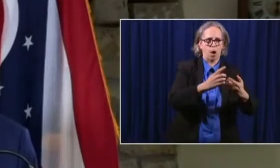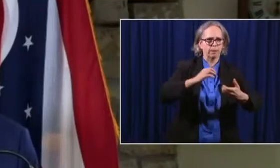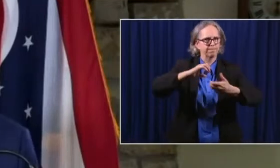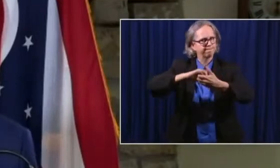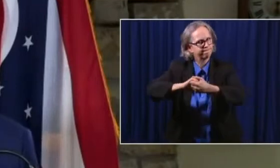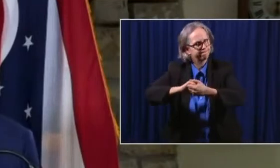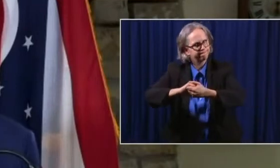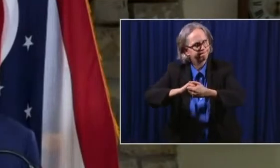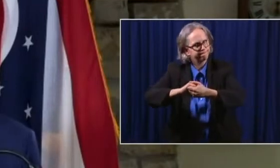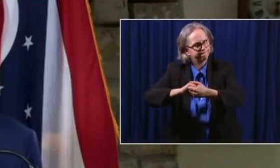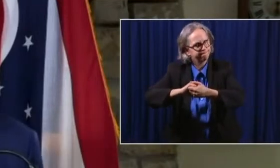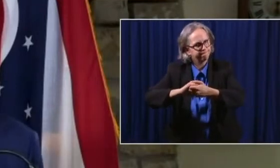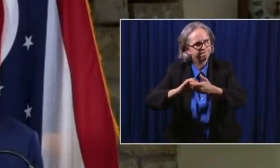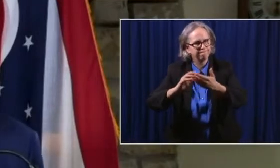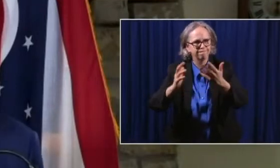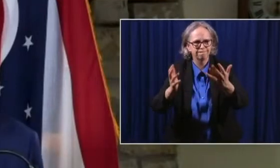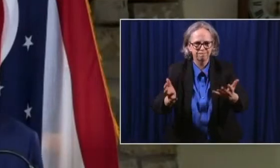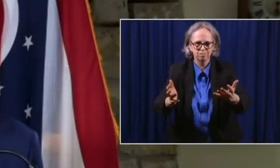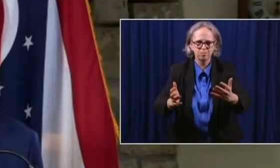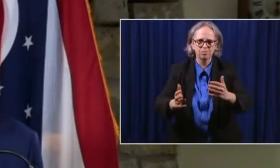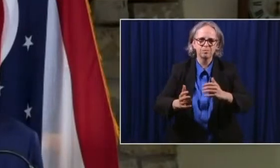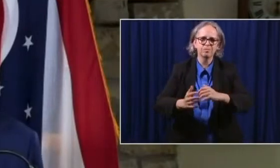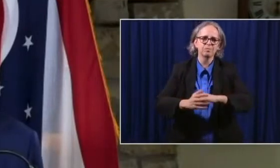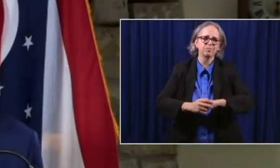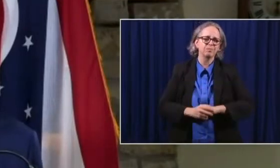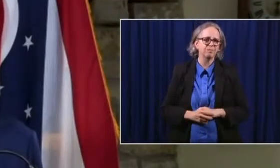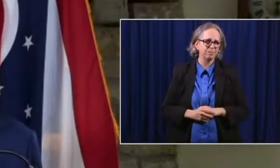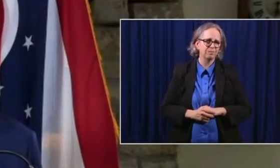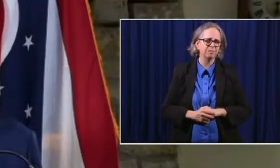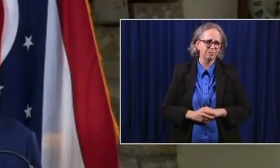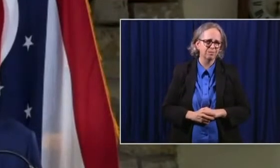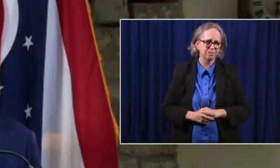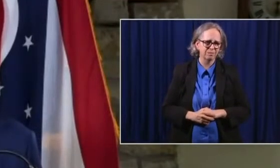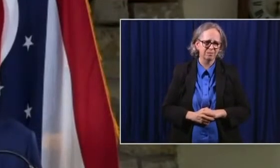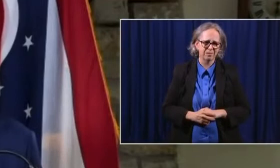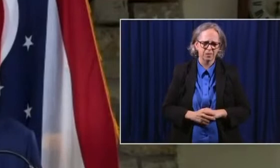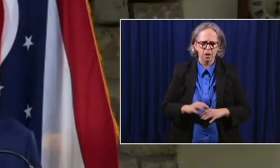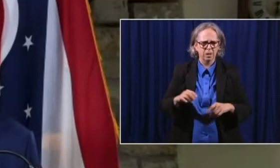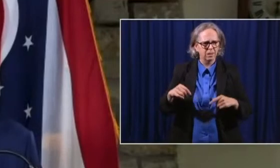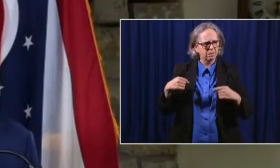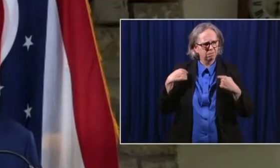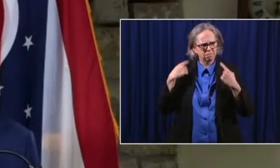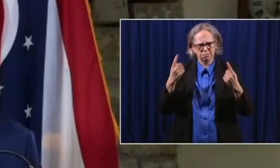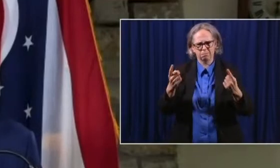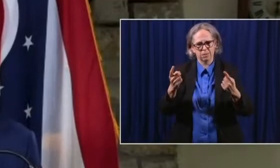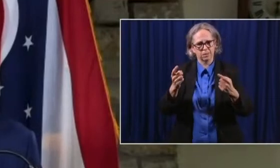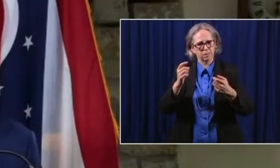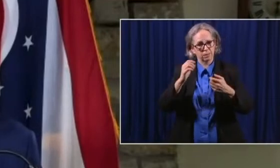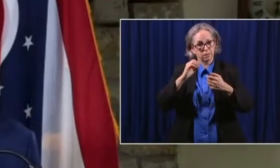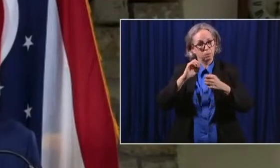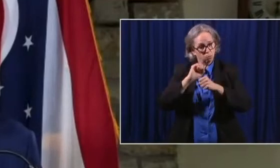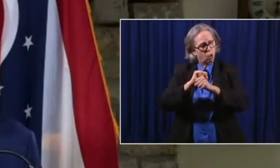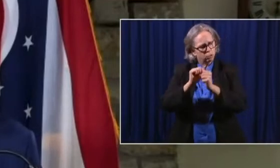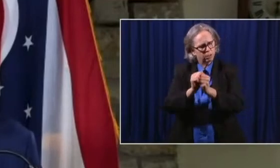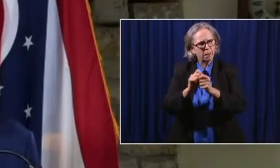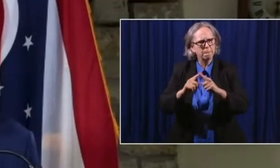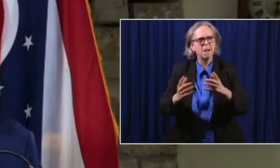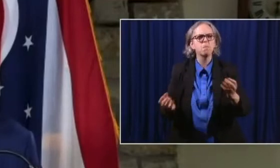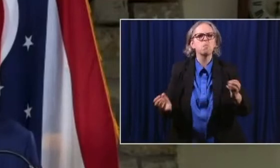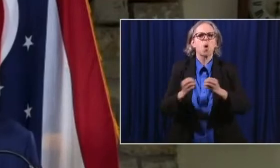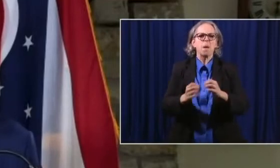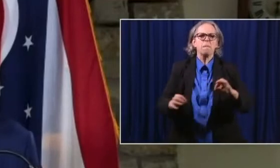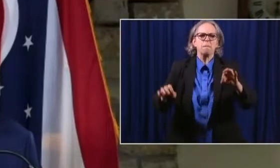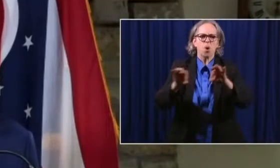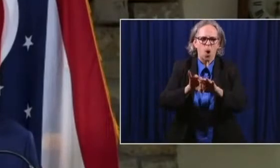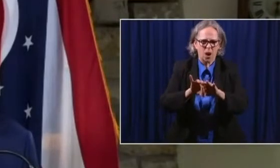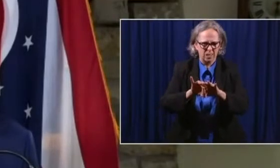is something that's even more important during this pandemic. So let me first start with